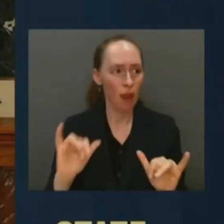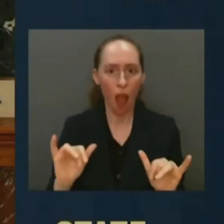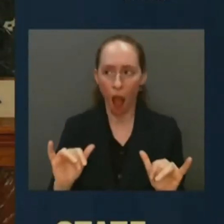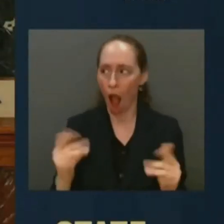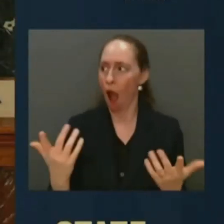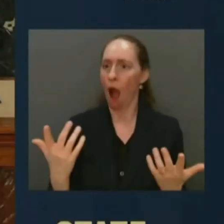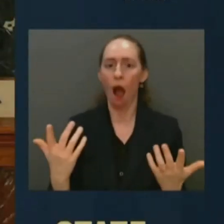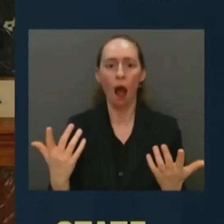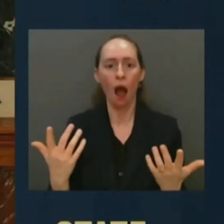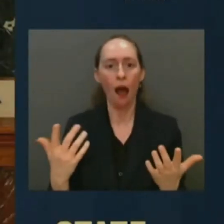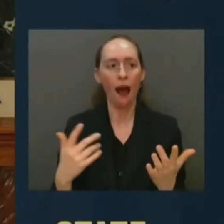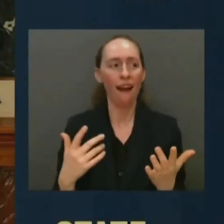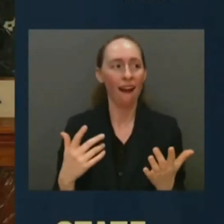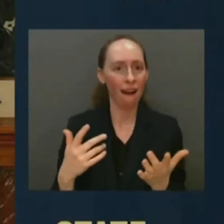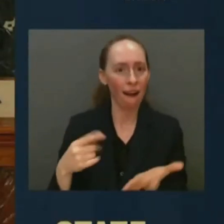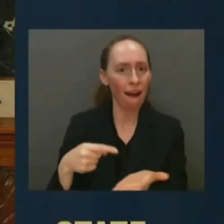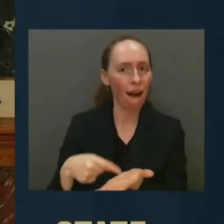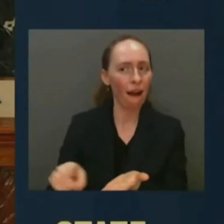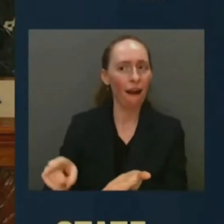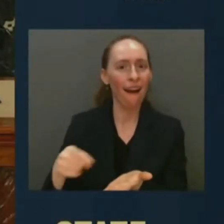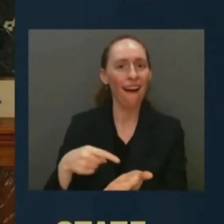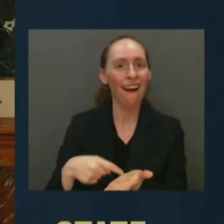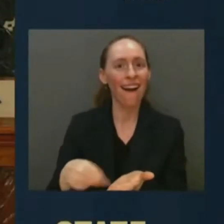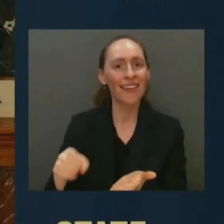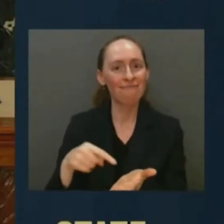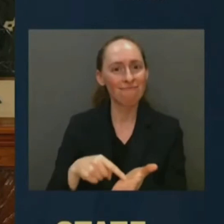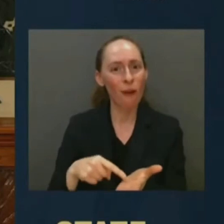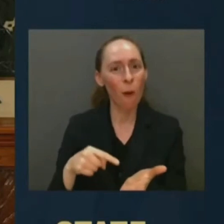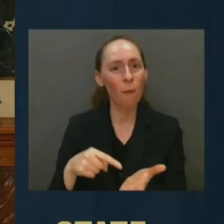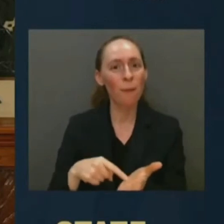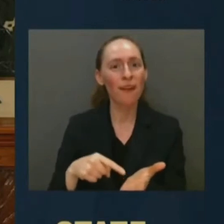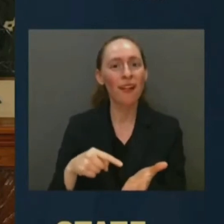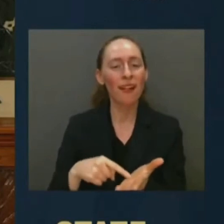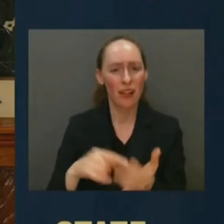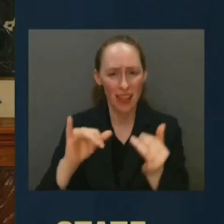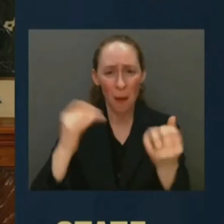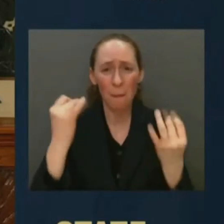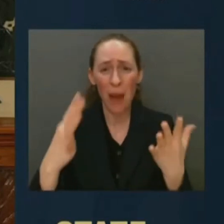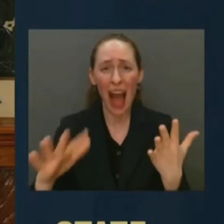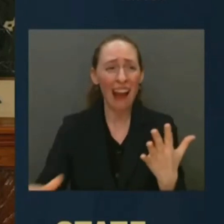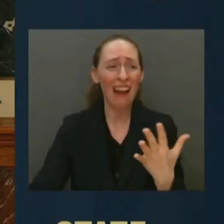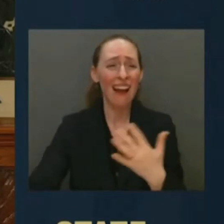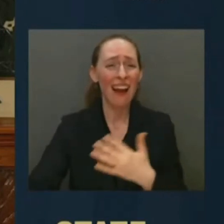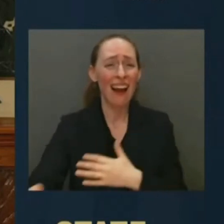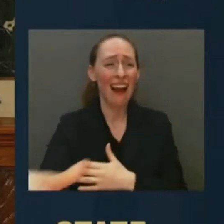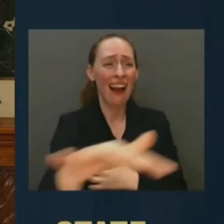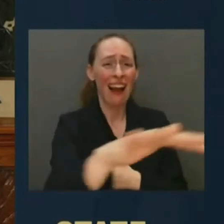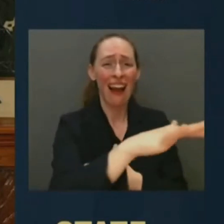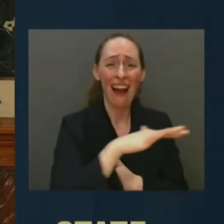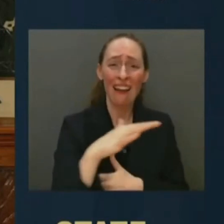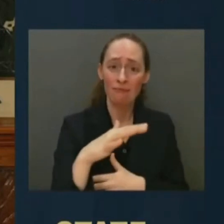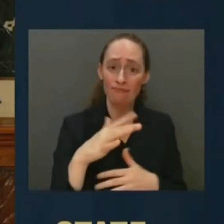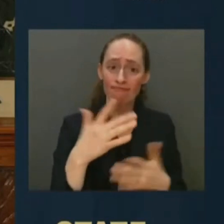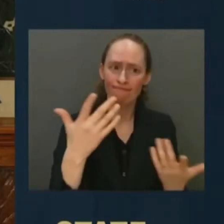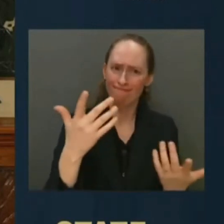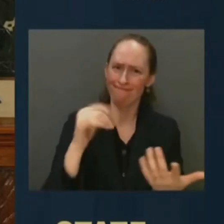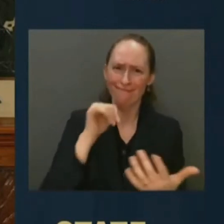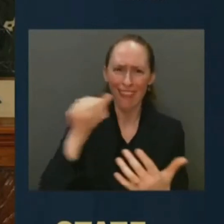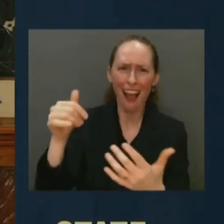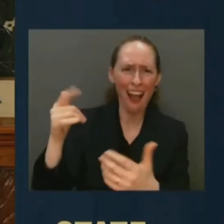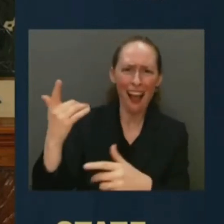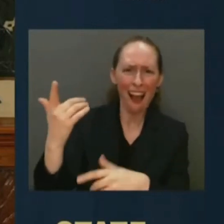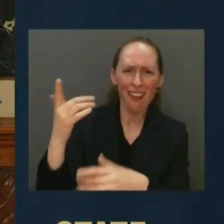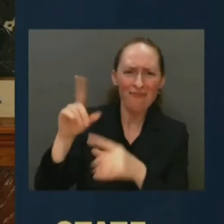other Americans who do not or are not on Medicare, including 200,000 young people with type